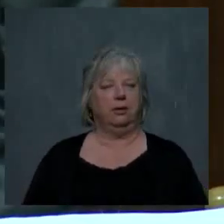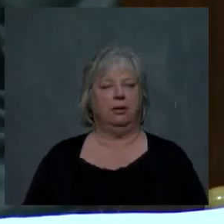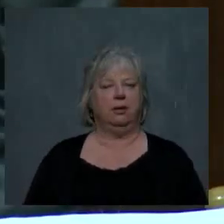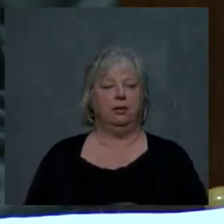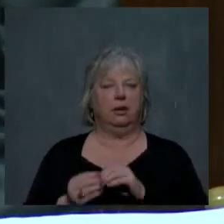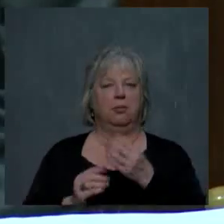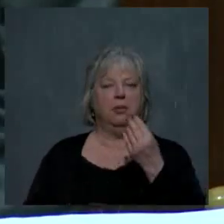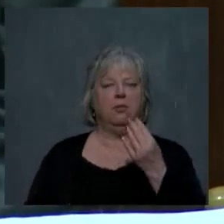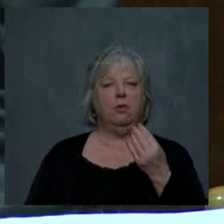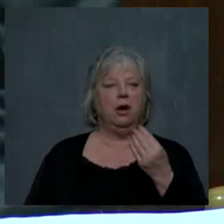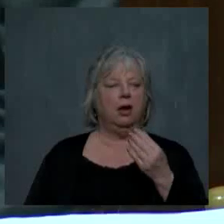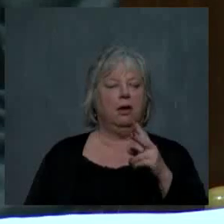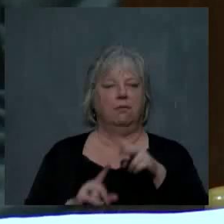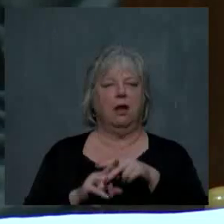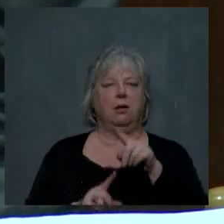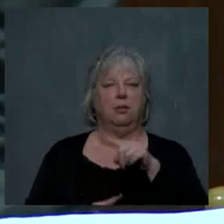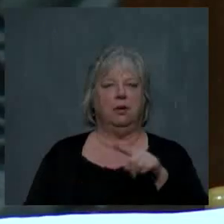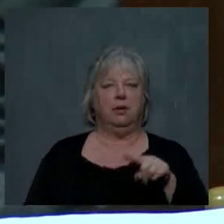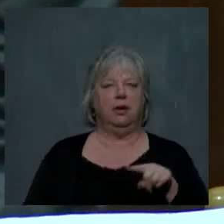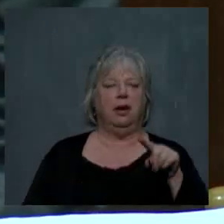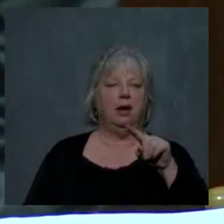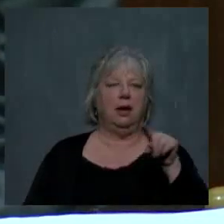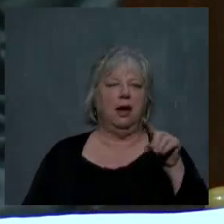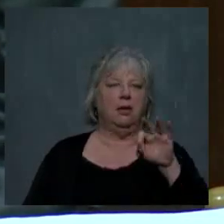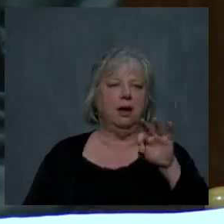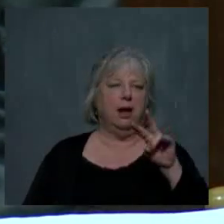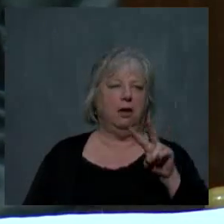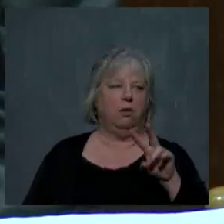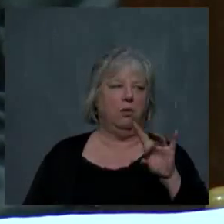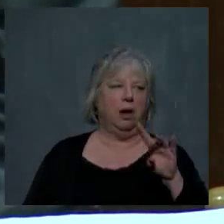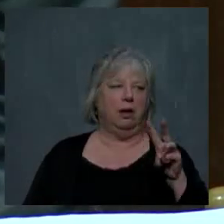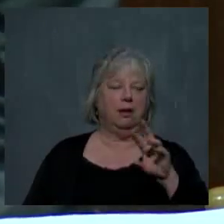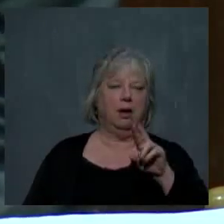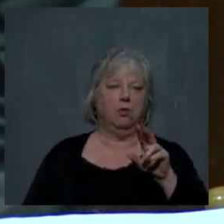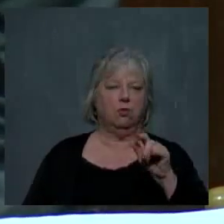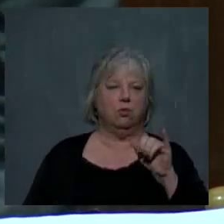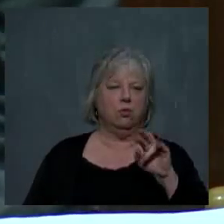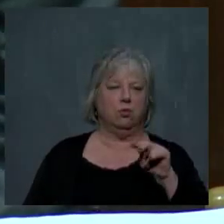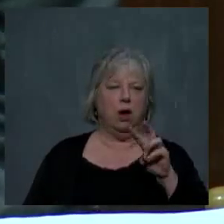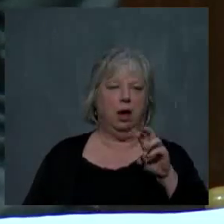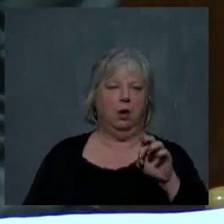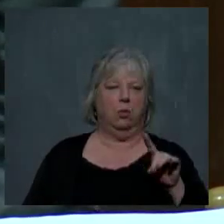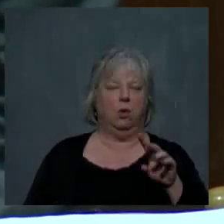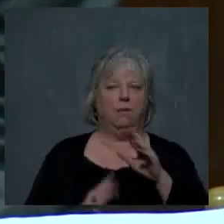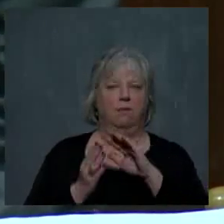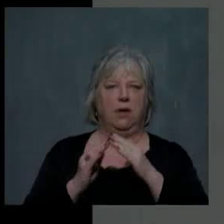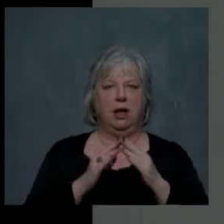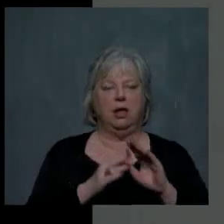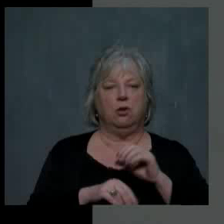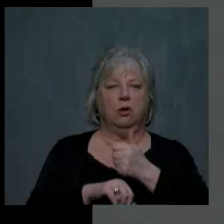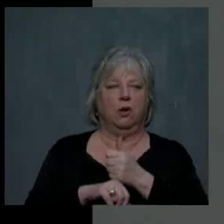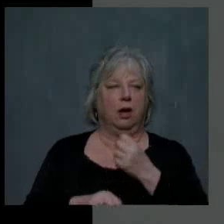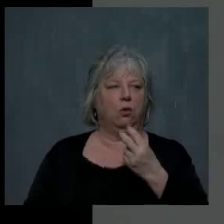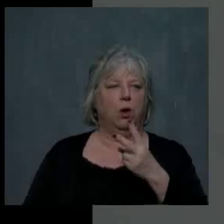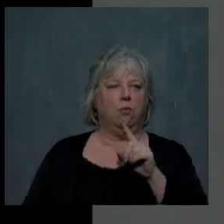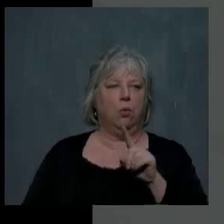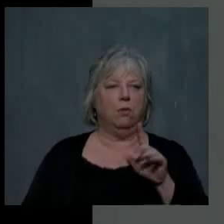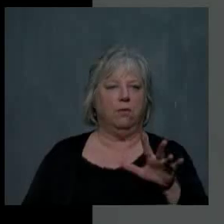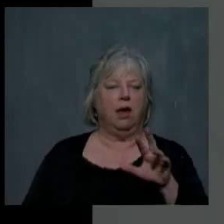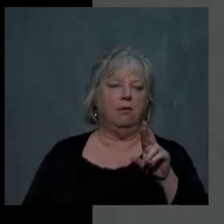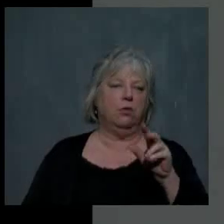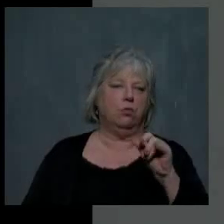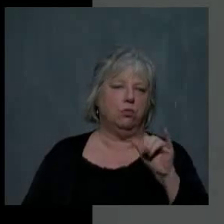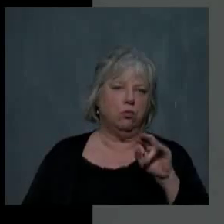Item number 14, file number Z-9286, Rainwood Village, short form PDR, located at 12115